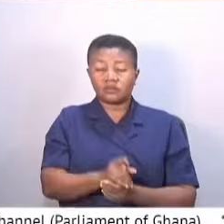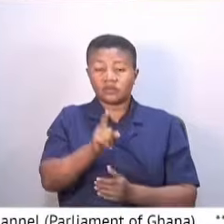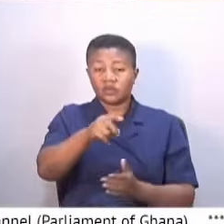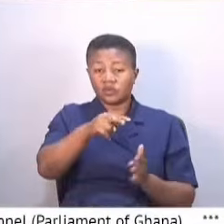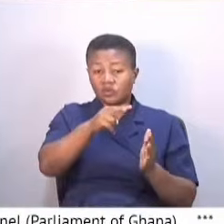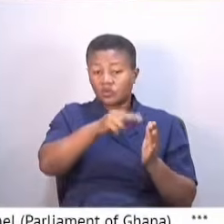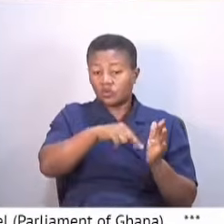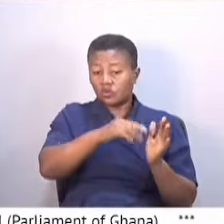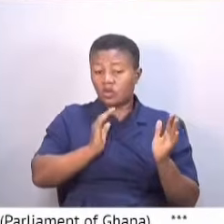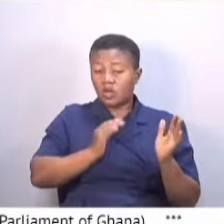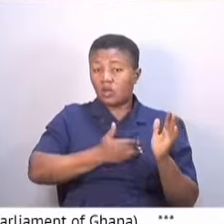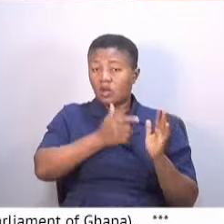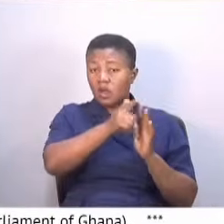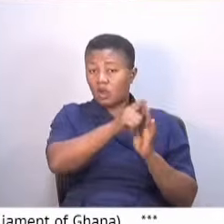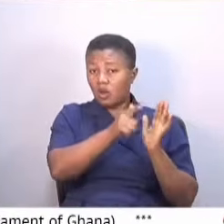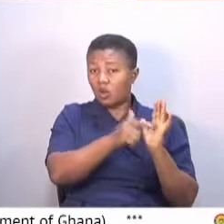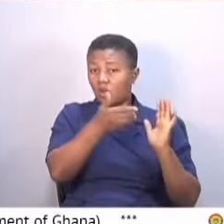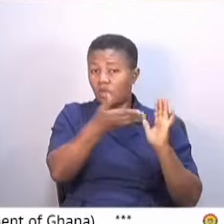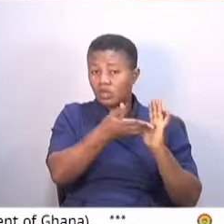Order